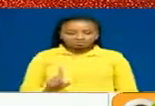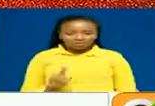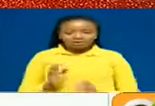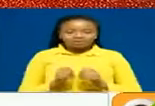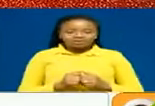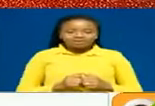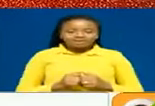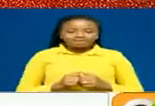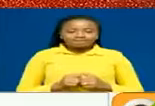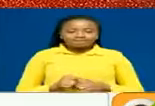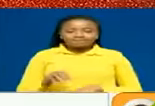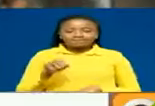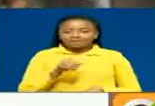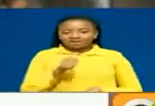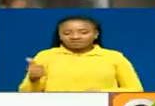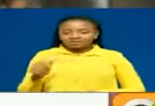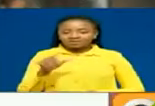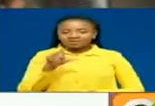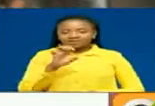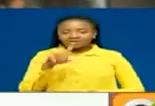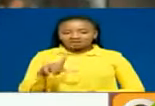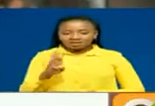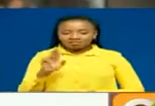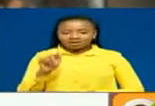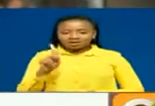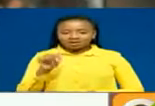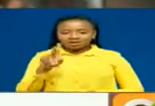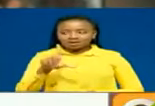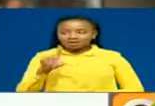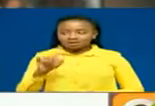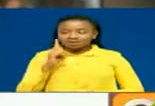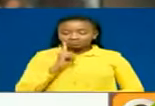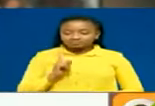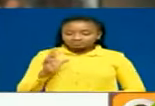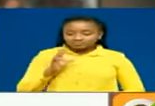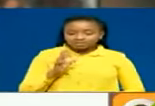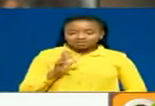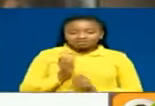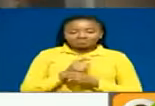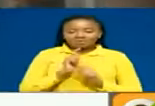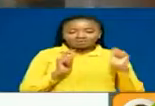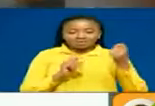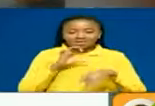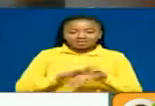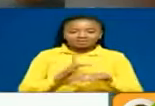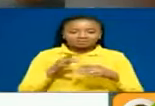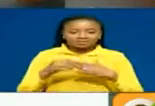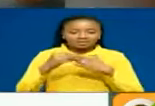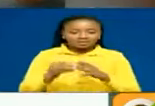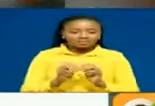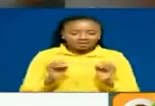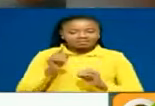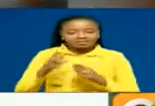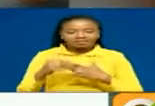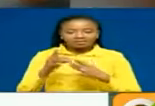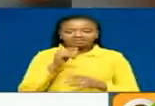athletics event. Sufyan El Bakkali, the first man to deny Kenyans the Olympic gold in the 3,000-meter steeplechase, is the first athlete to